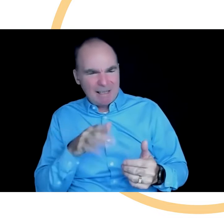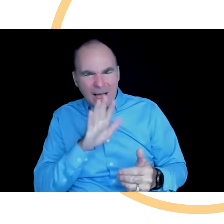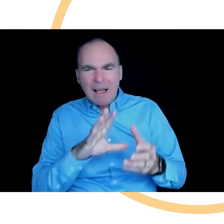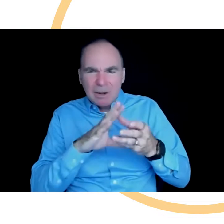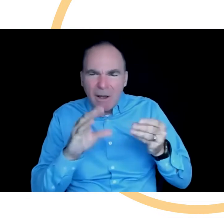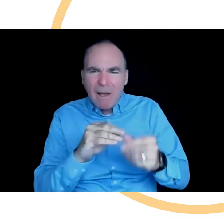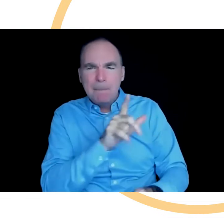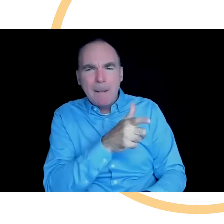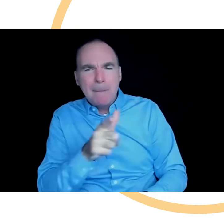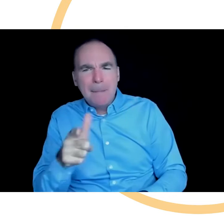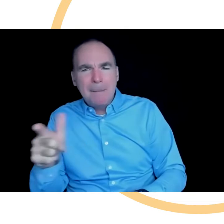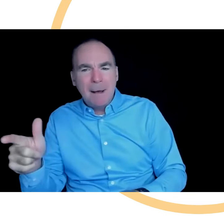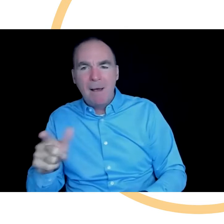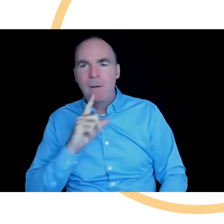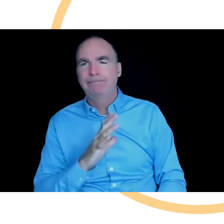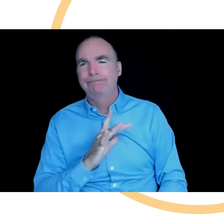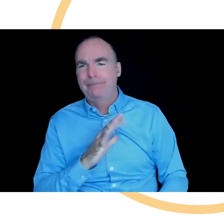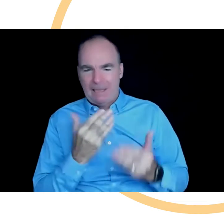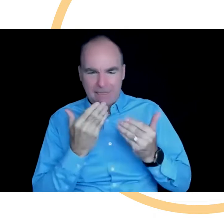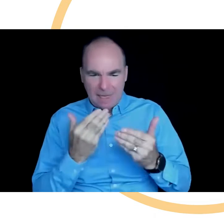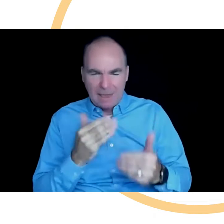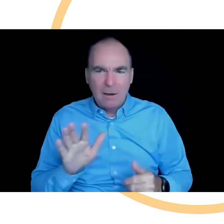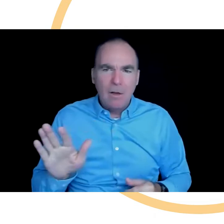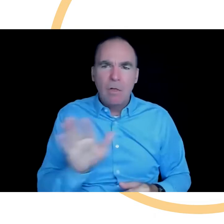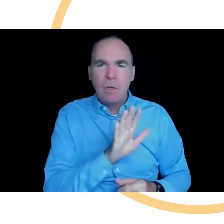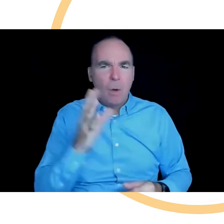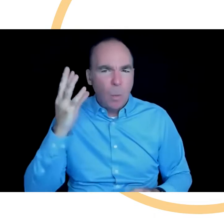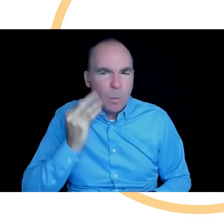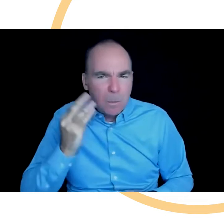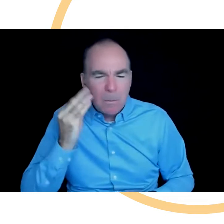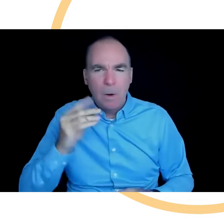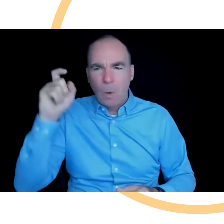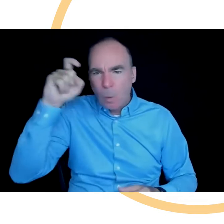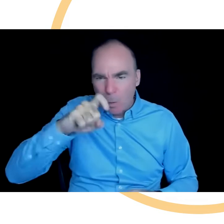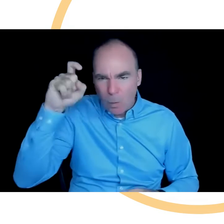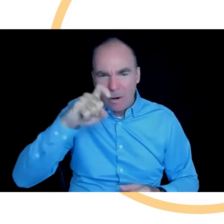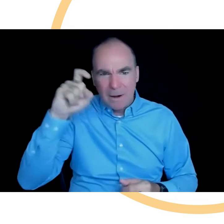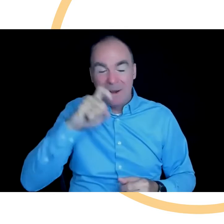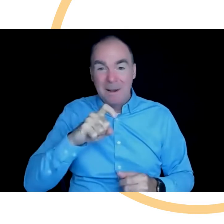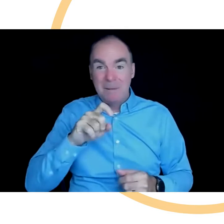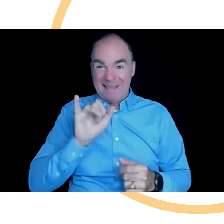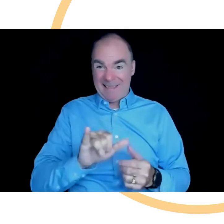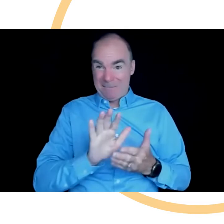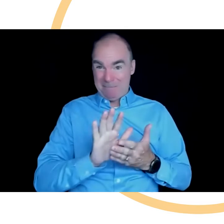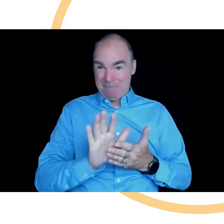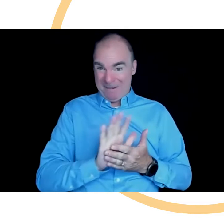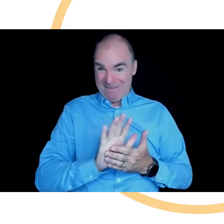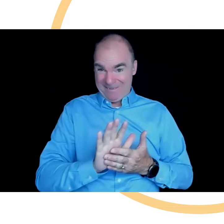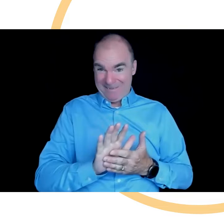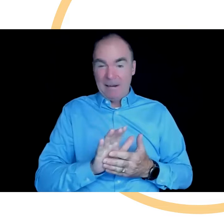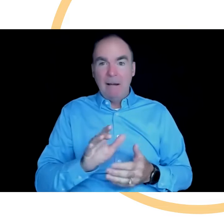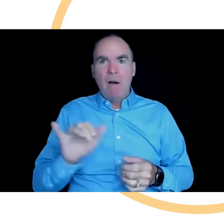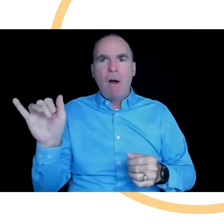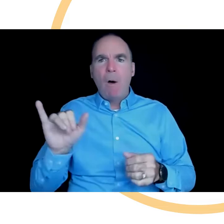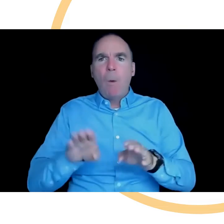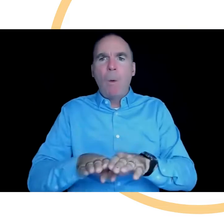them for taking the time and space to share their wisdom with us all. In this video and in our opening remarks, you